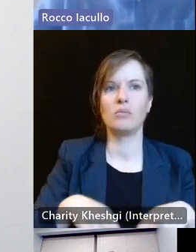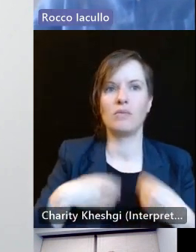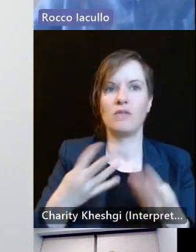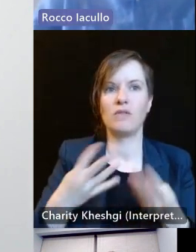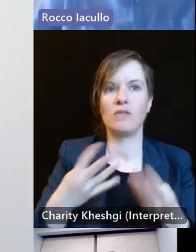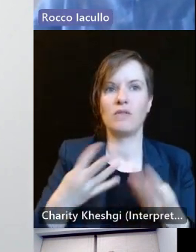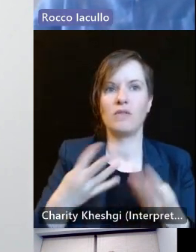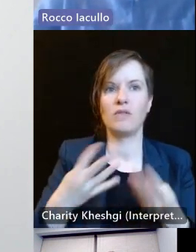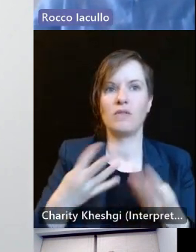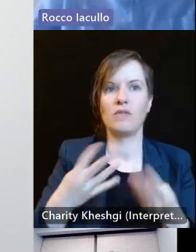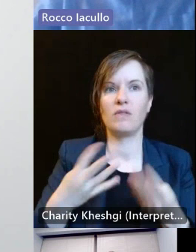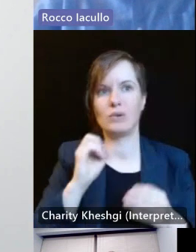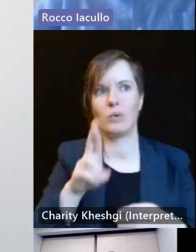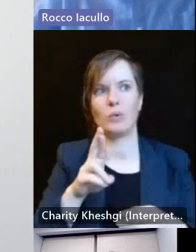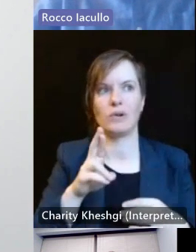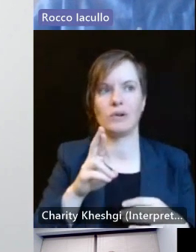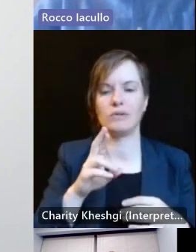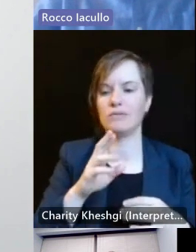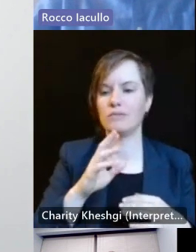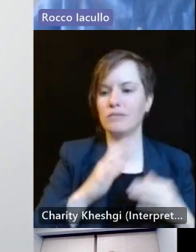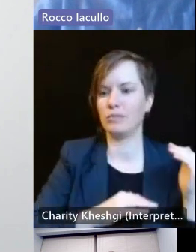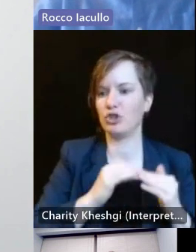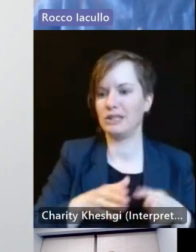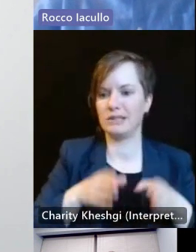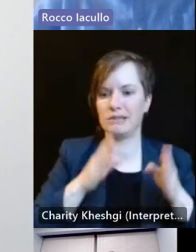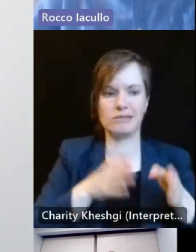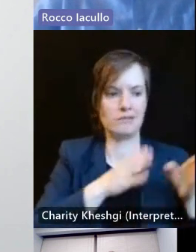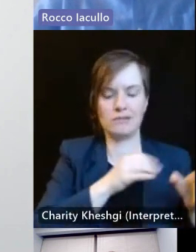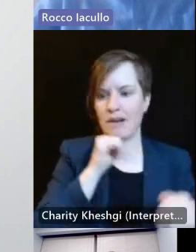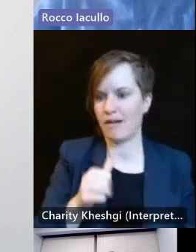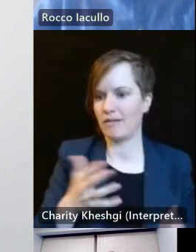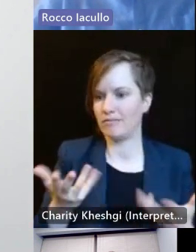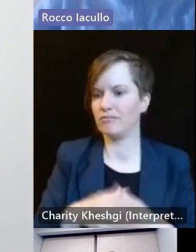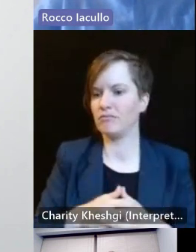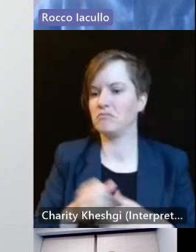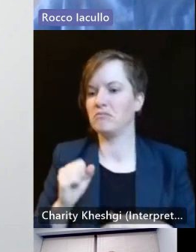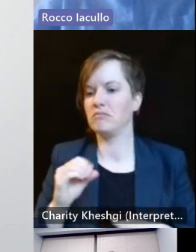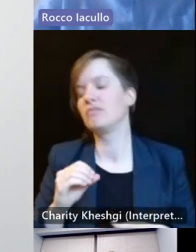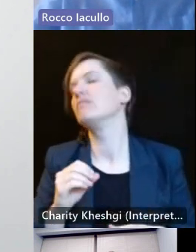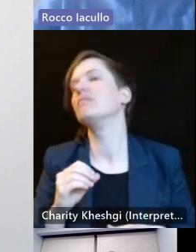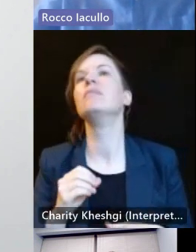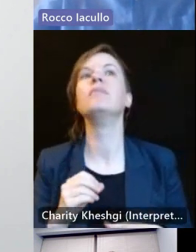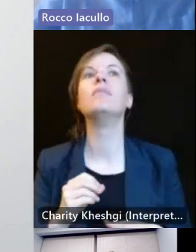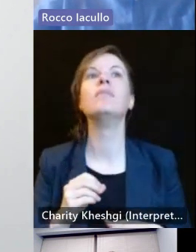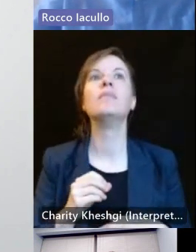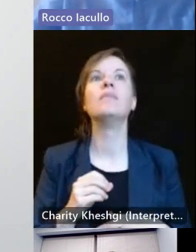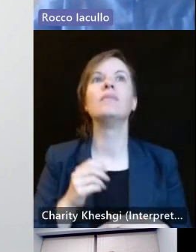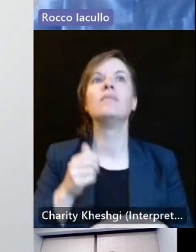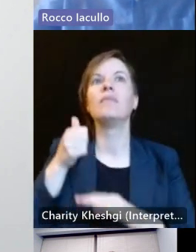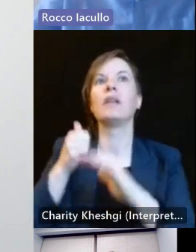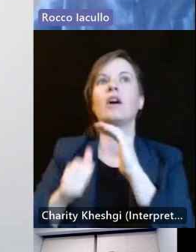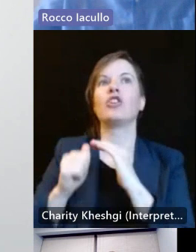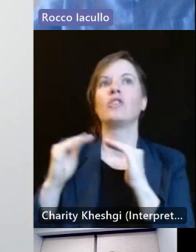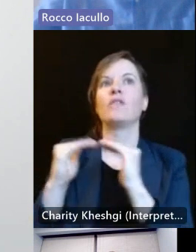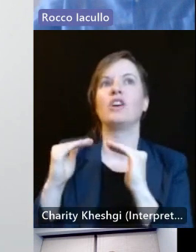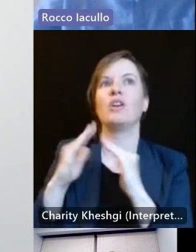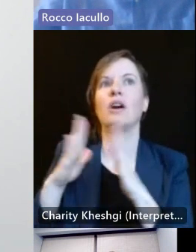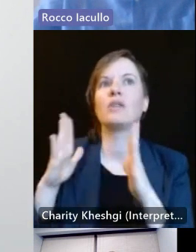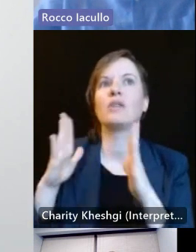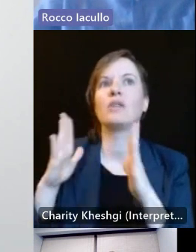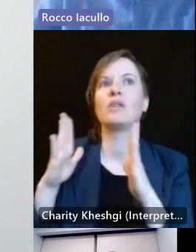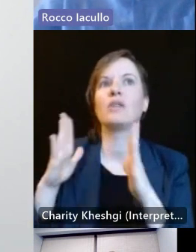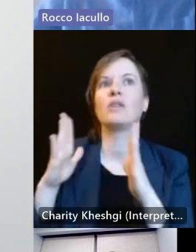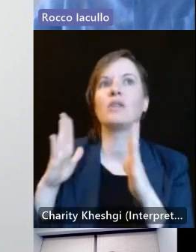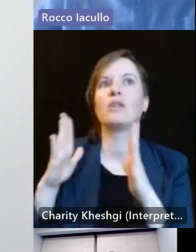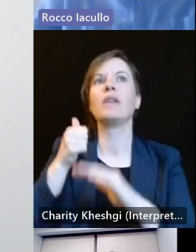Again, under the Fair Housing Act, a covered entity would also be required to provide reasonable